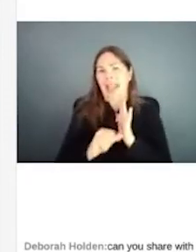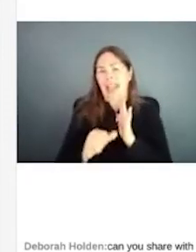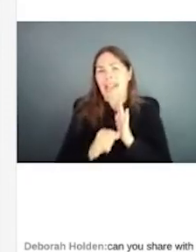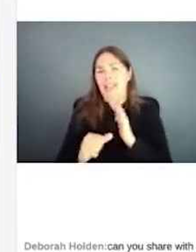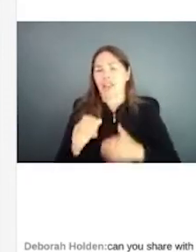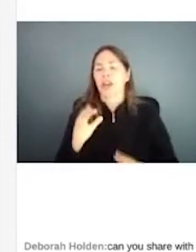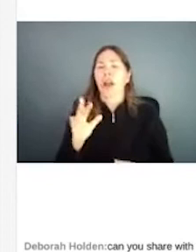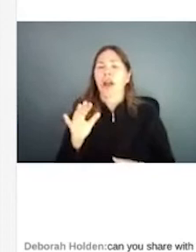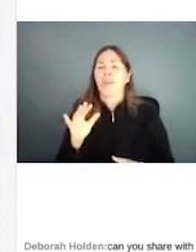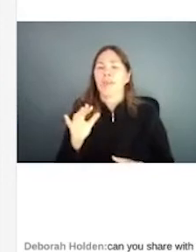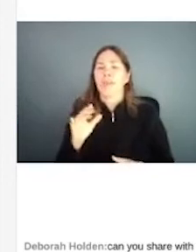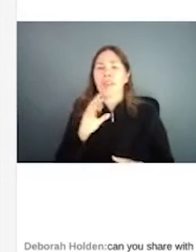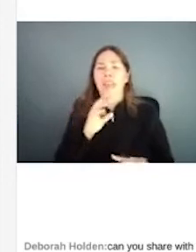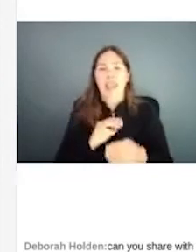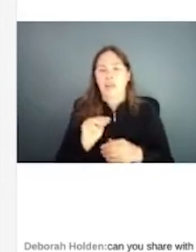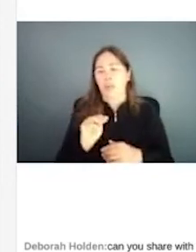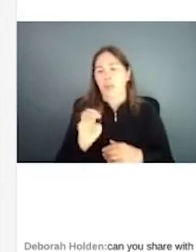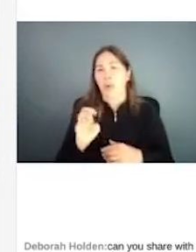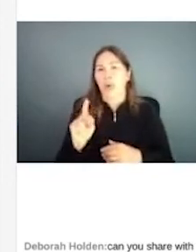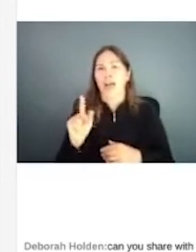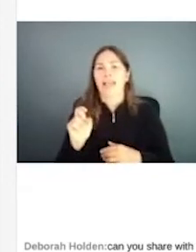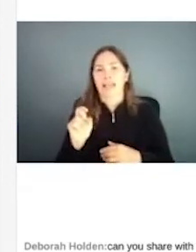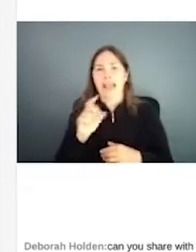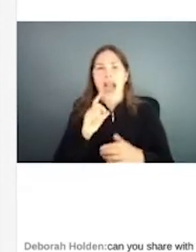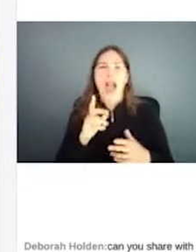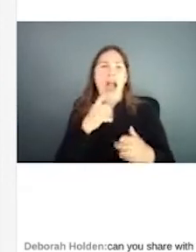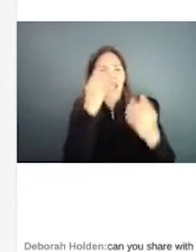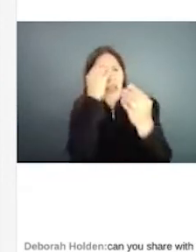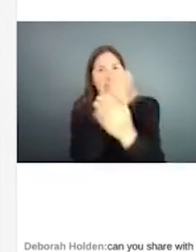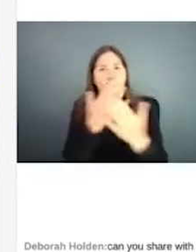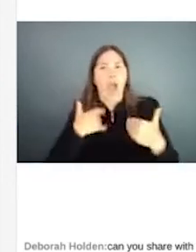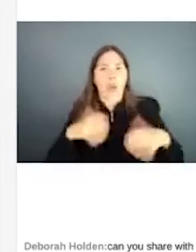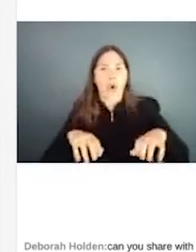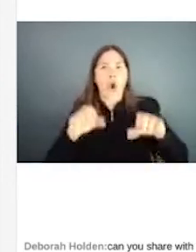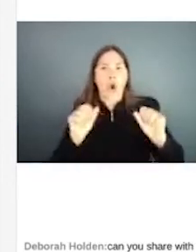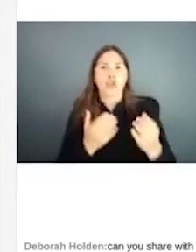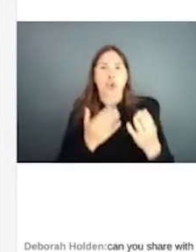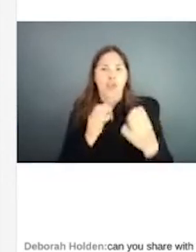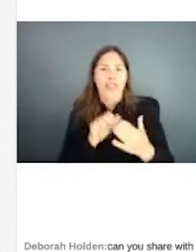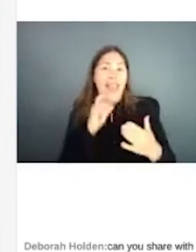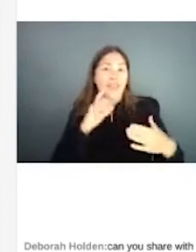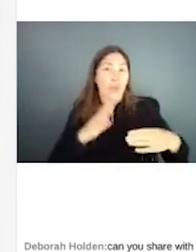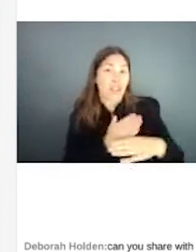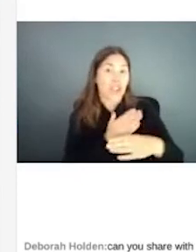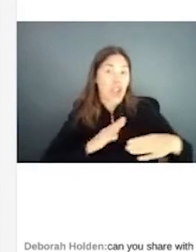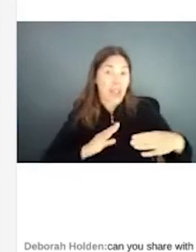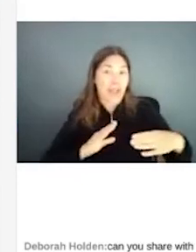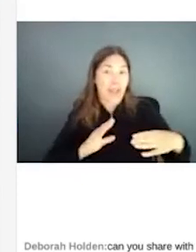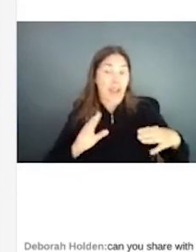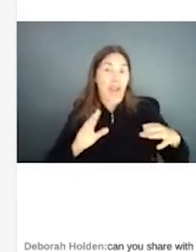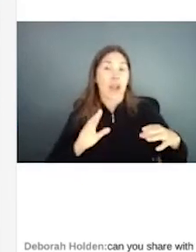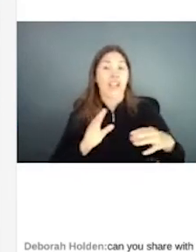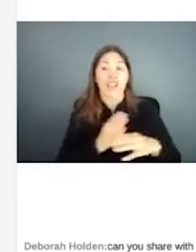the Moodle, hey, I'll be hosting this. If anyone wants to share, okay,